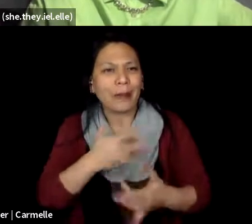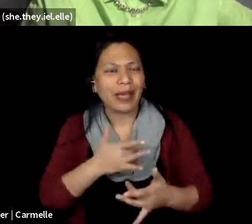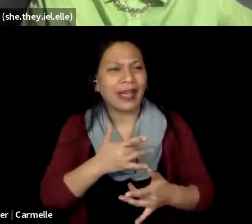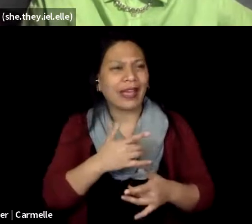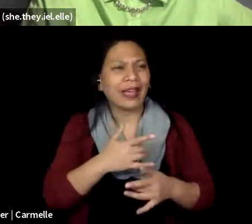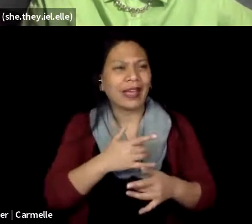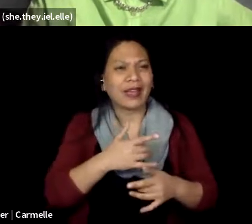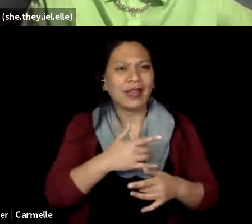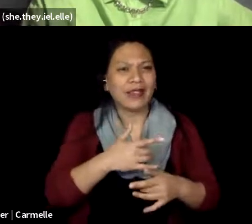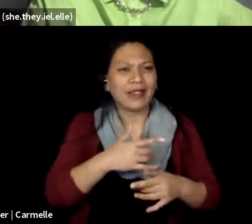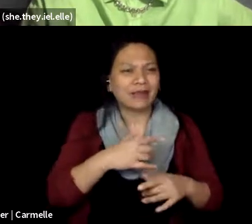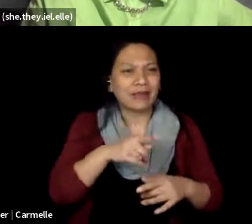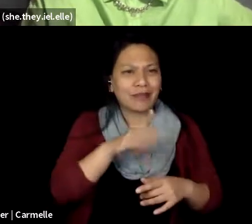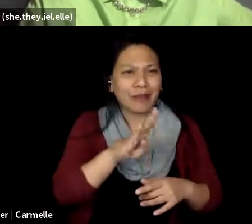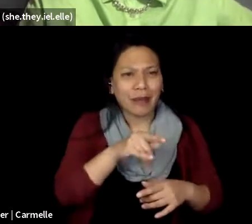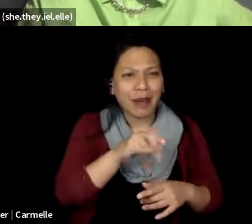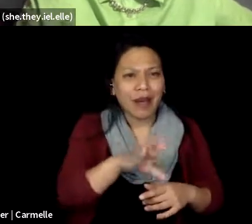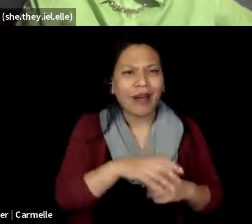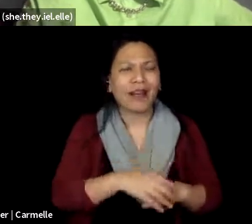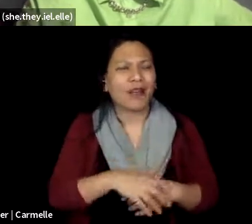need the funds.